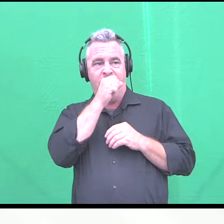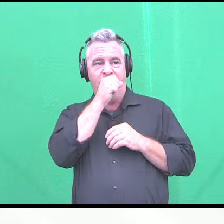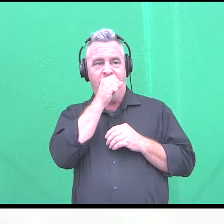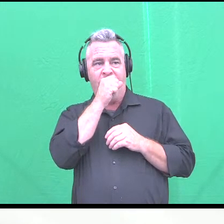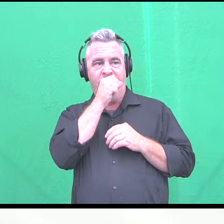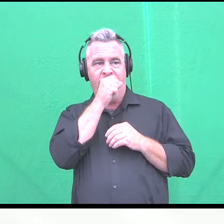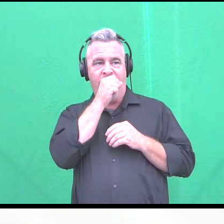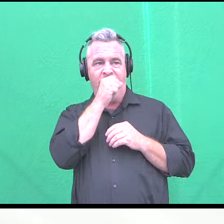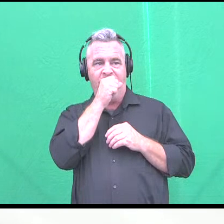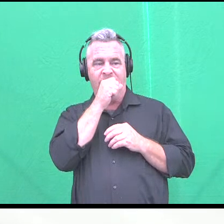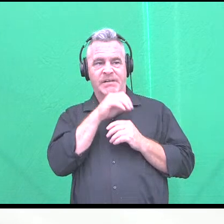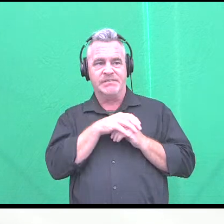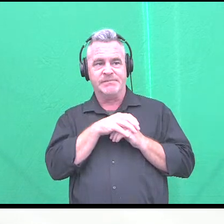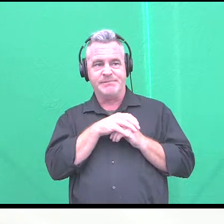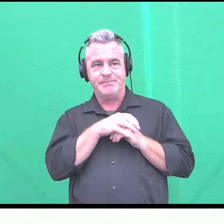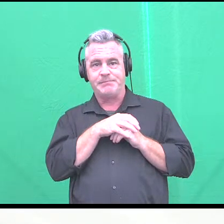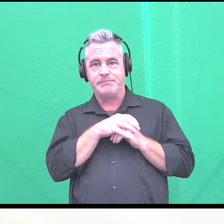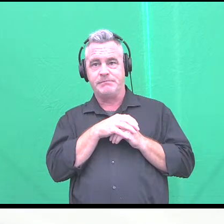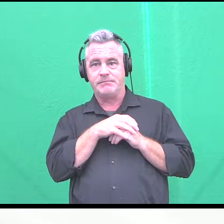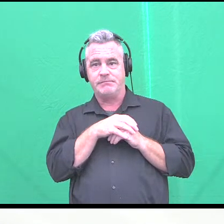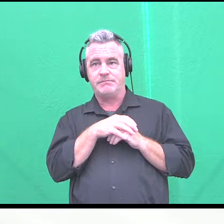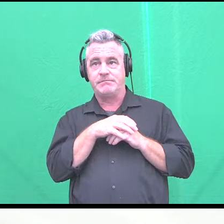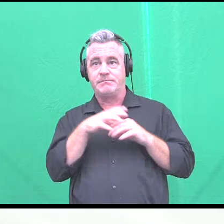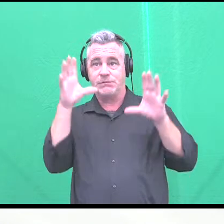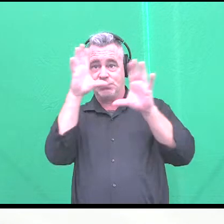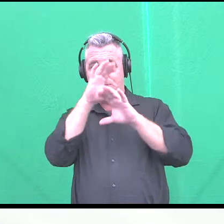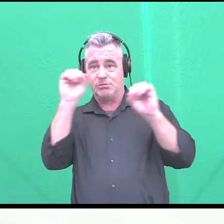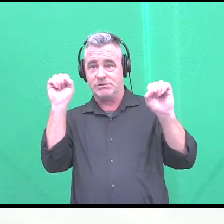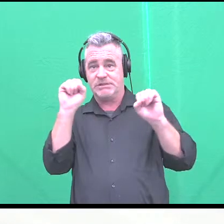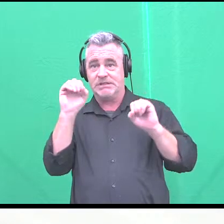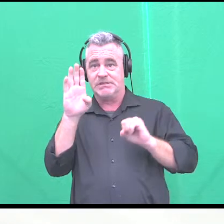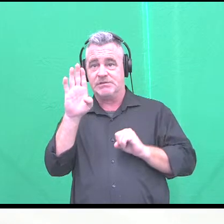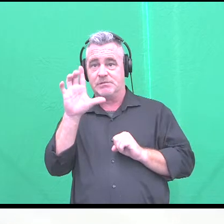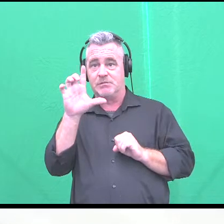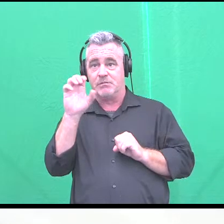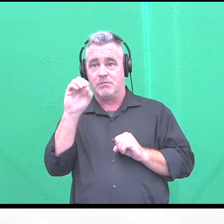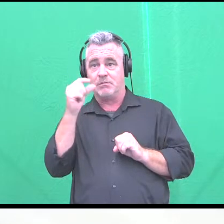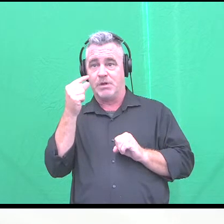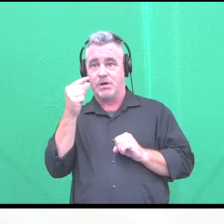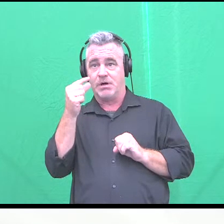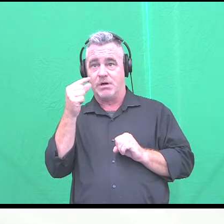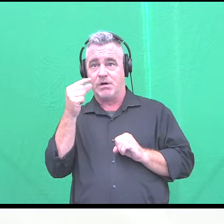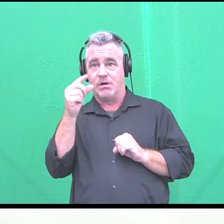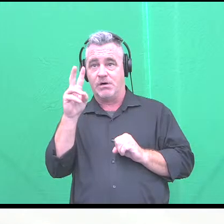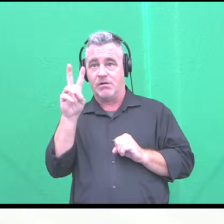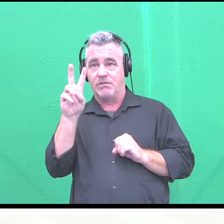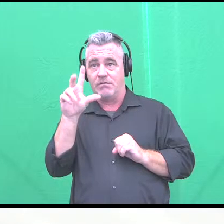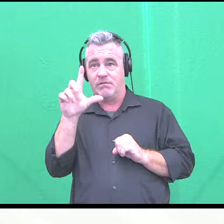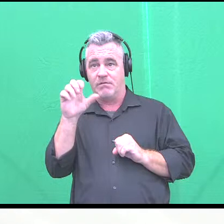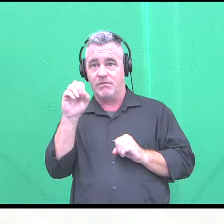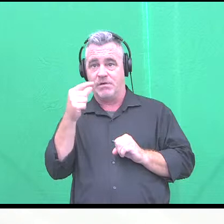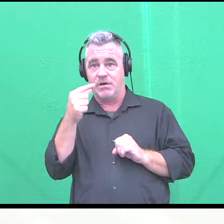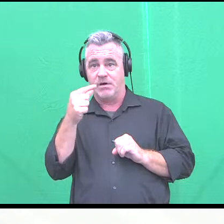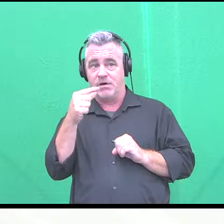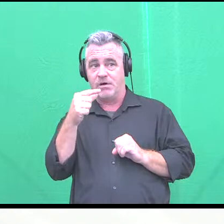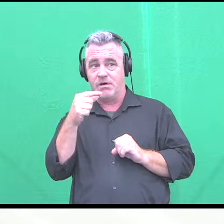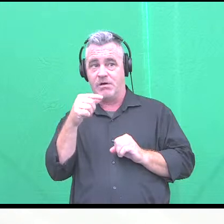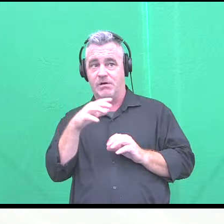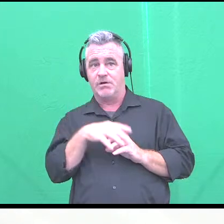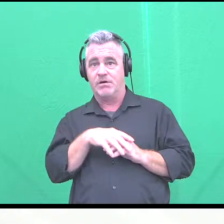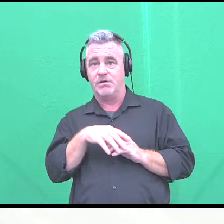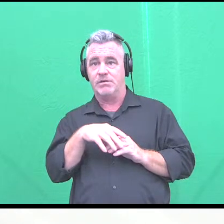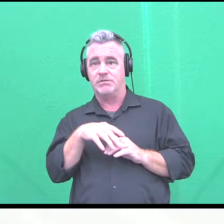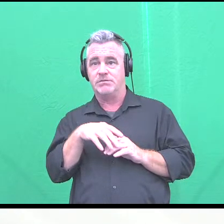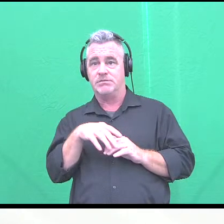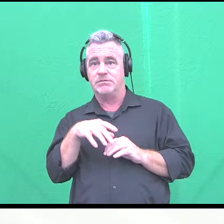the superintendent's blog. So I believe Dr. Sweezy is going to continue the blog. It